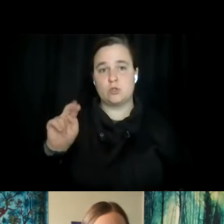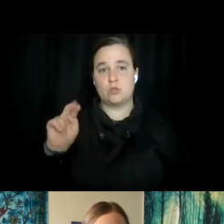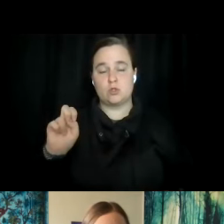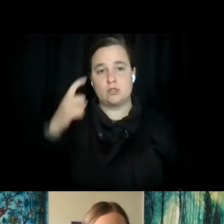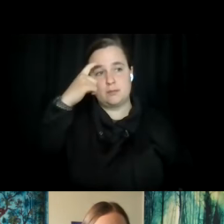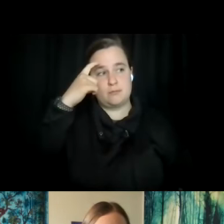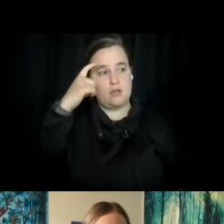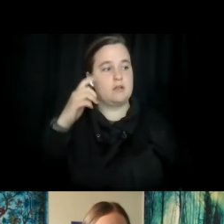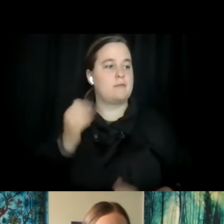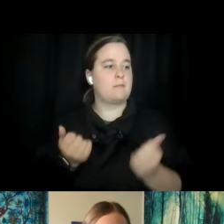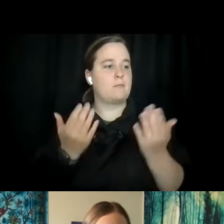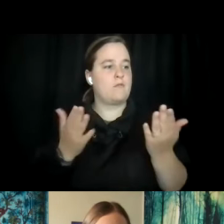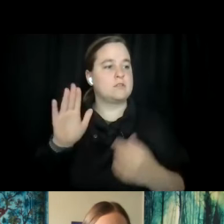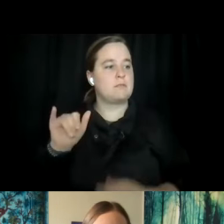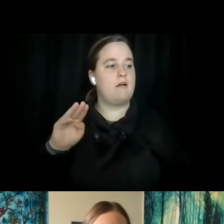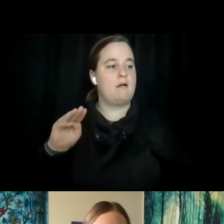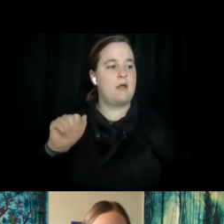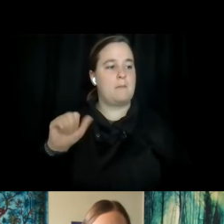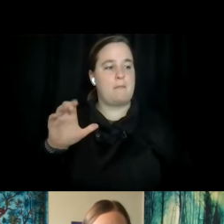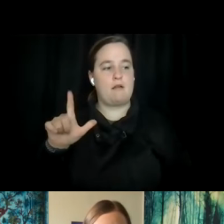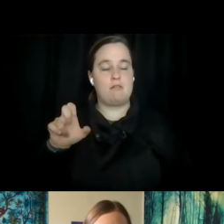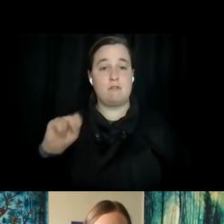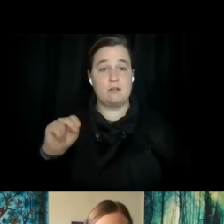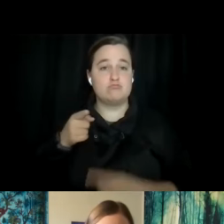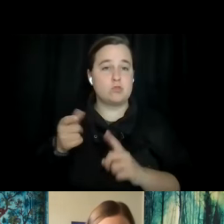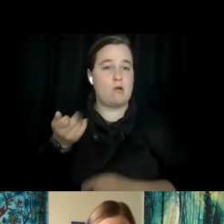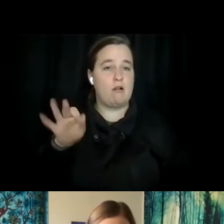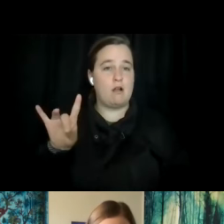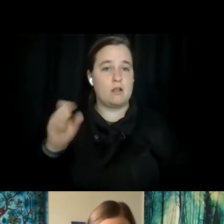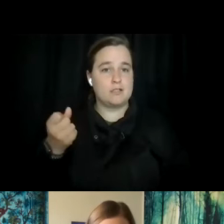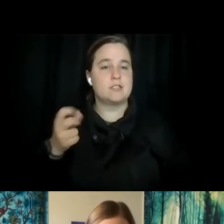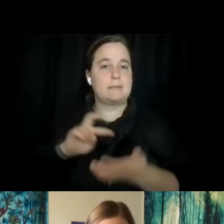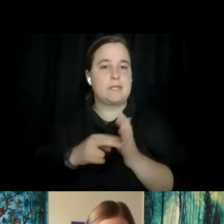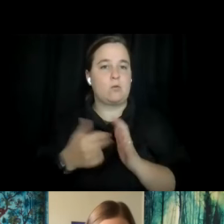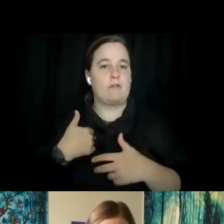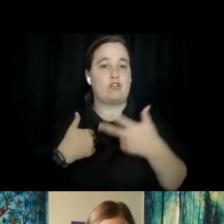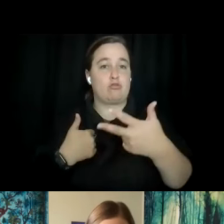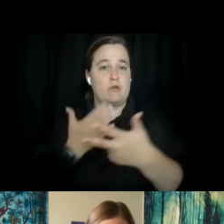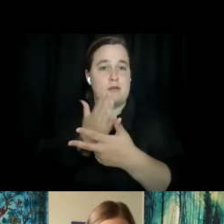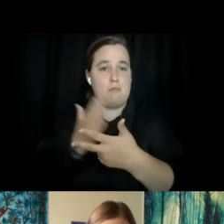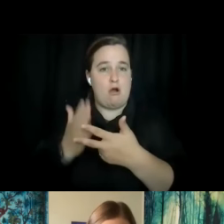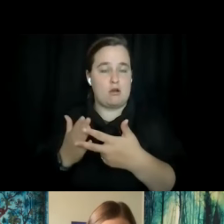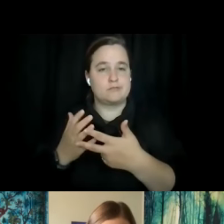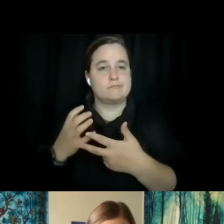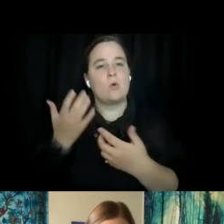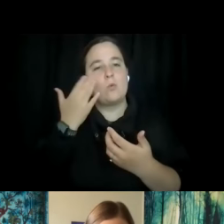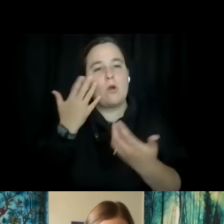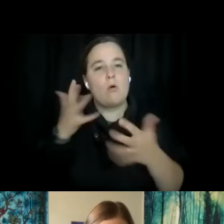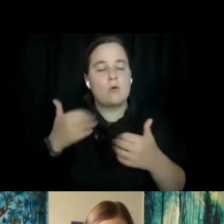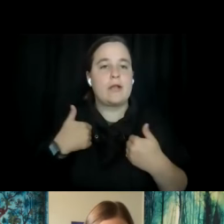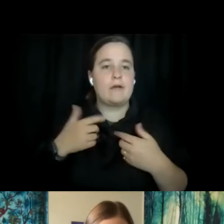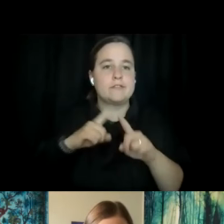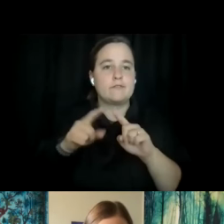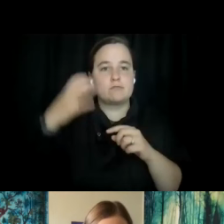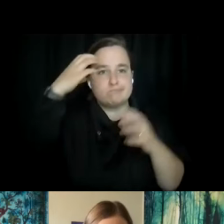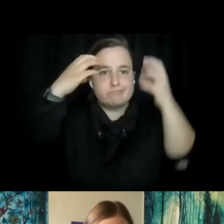MacLean in the 80s, in the sense that our brain has 3 areas. So we know there are different quadrants and whatnot. But